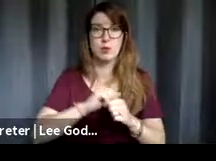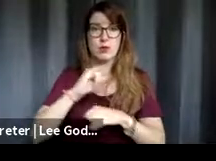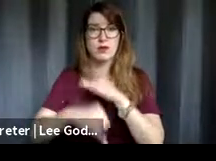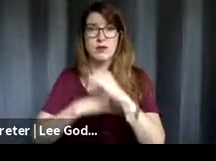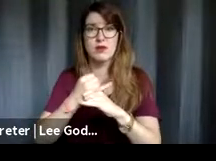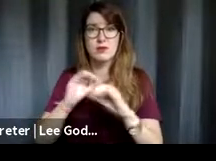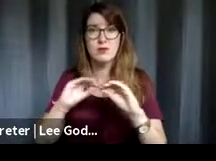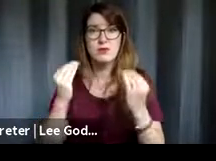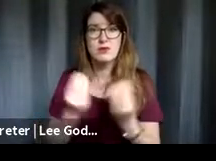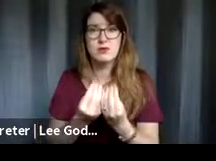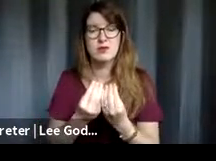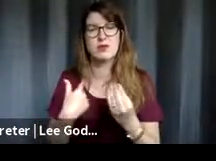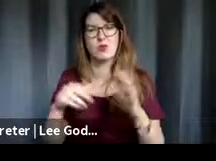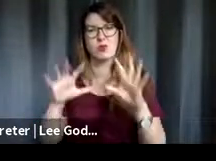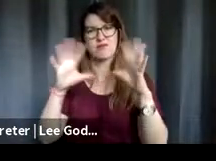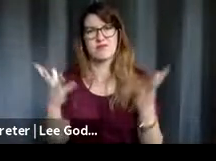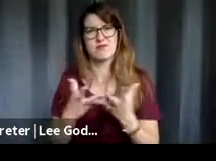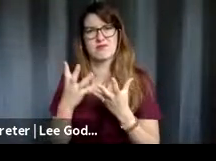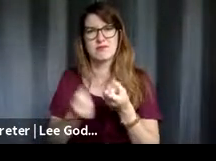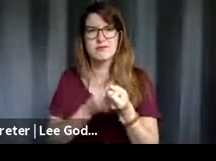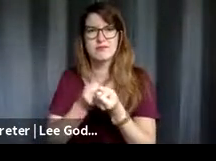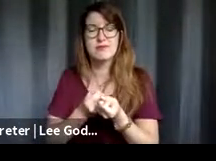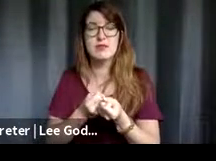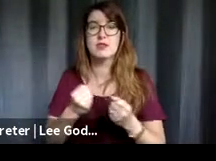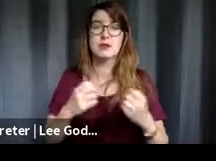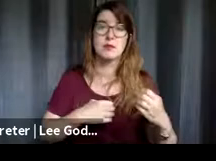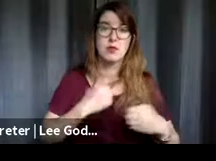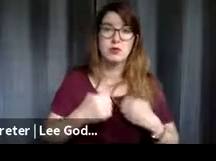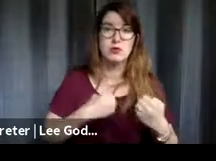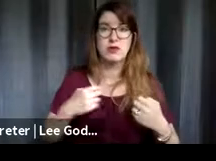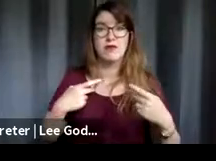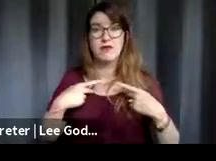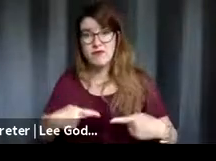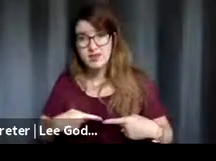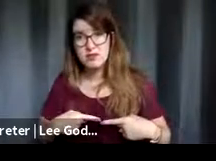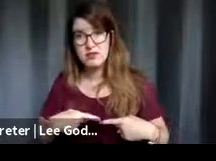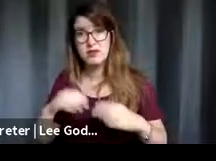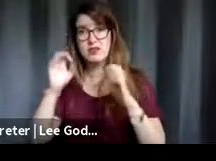organizations, we holistically meet the emotional, physical, educational,